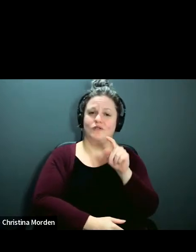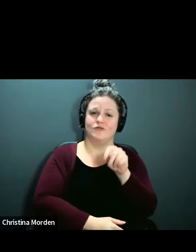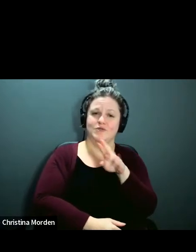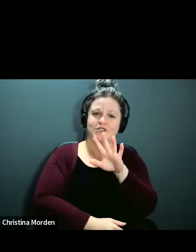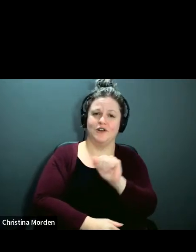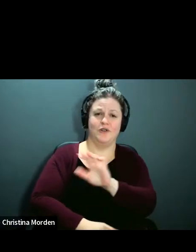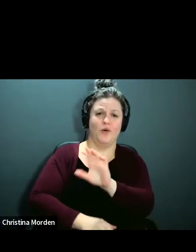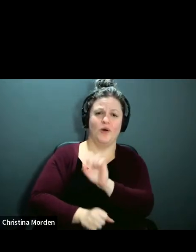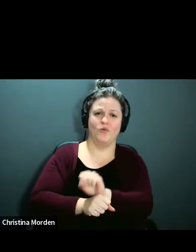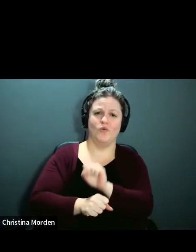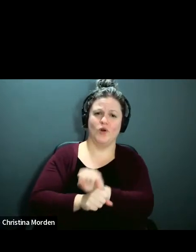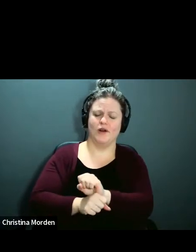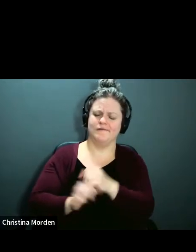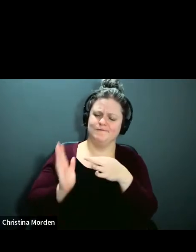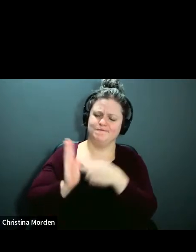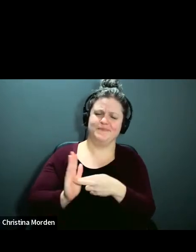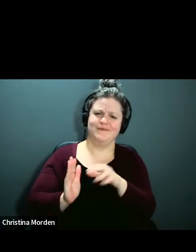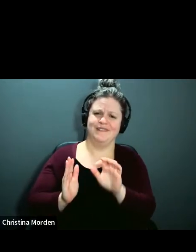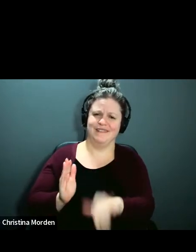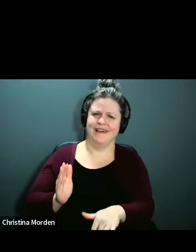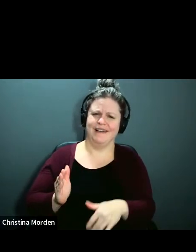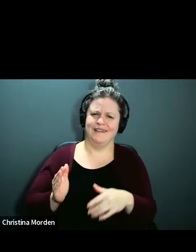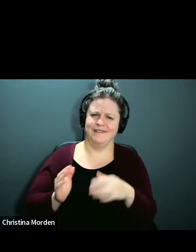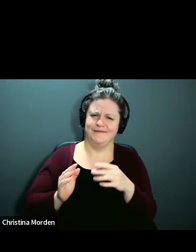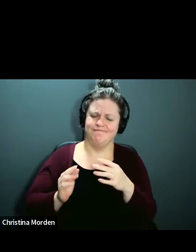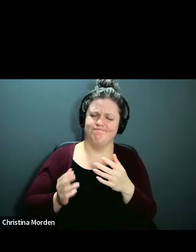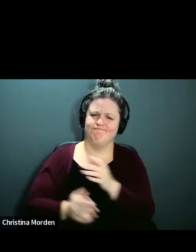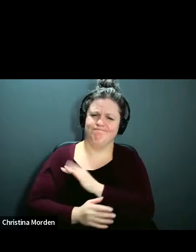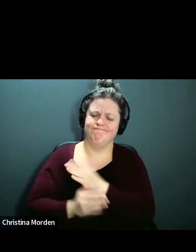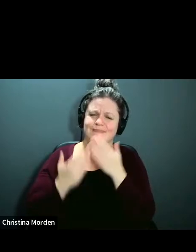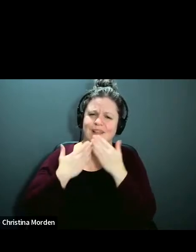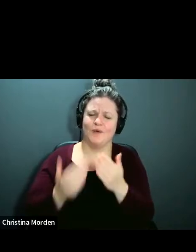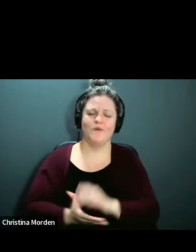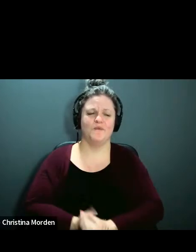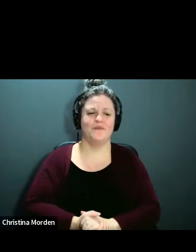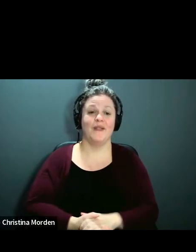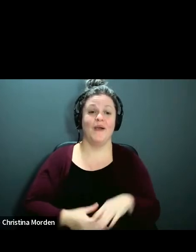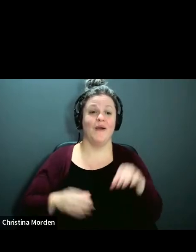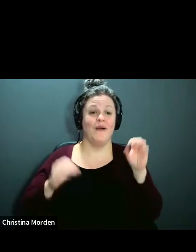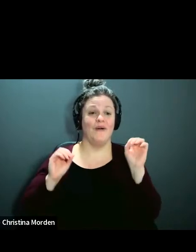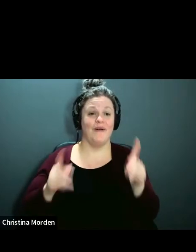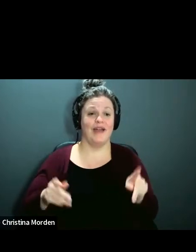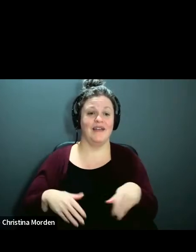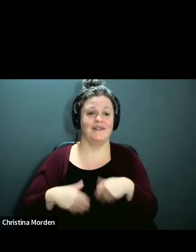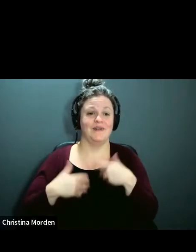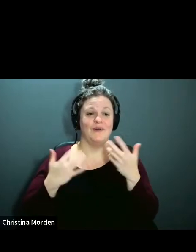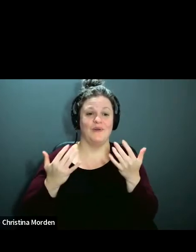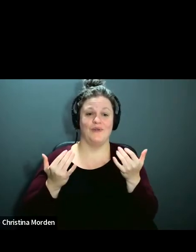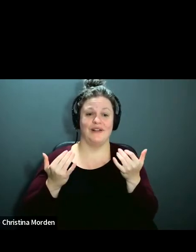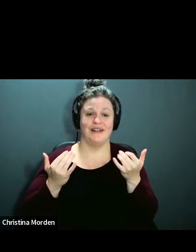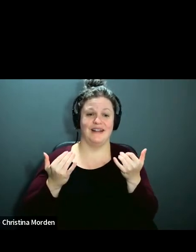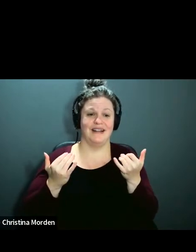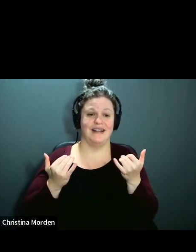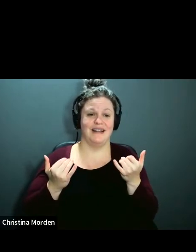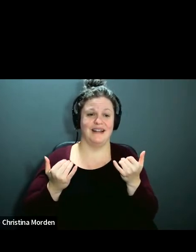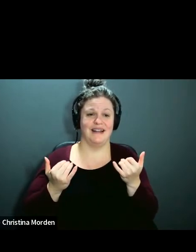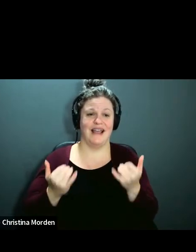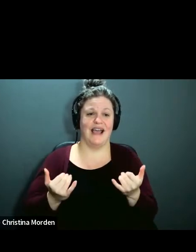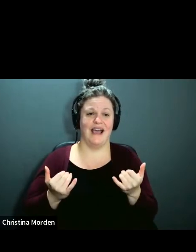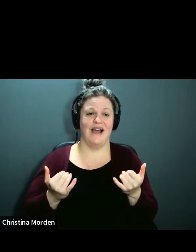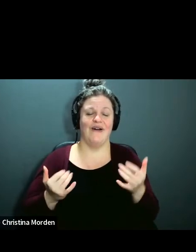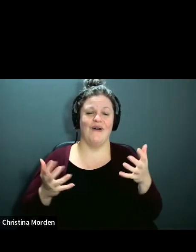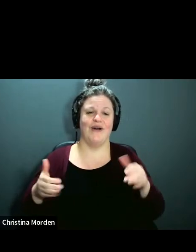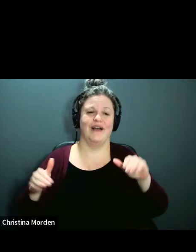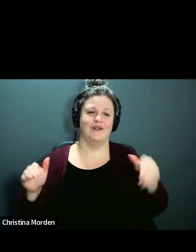stands for that so thank you um okay so now I'm now going to move on to um introducing